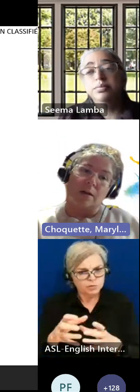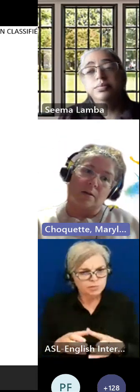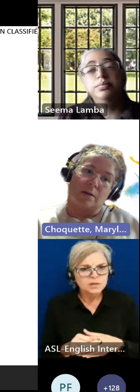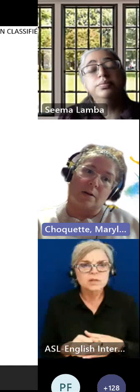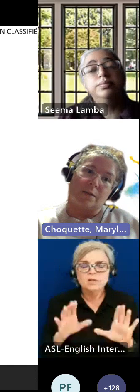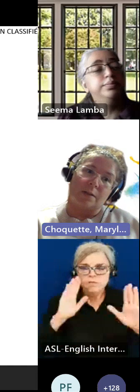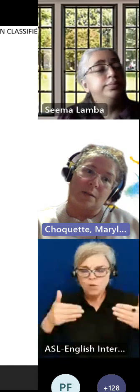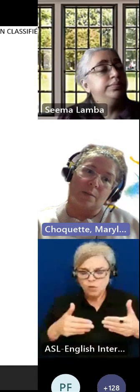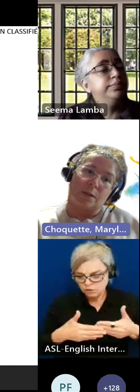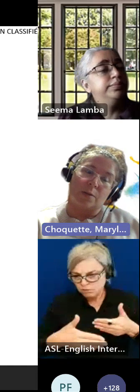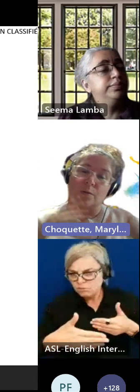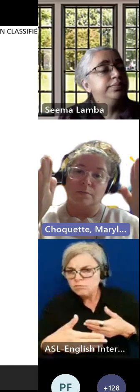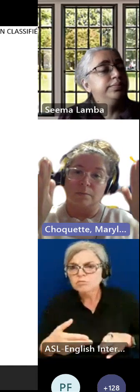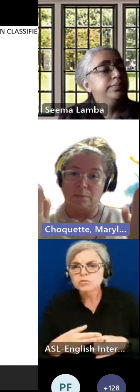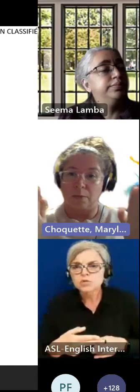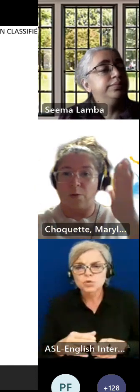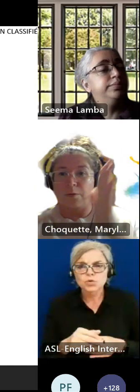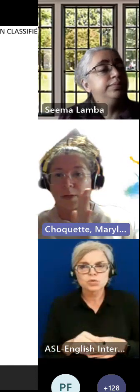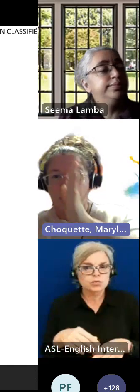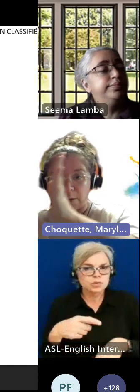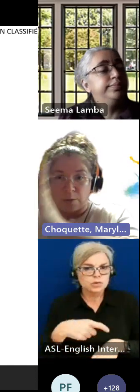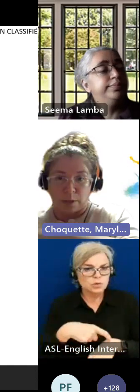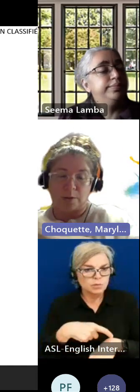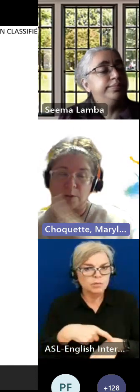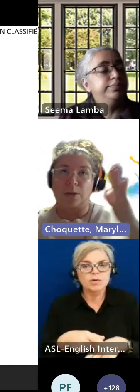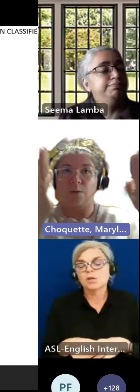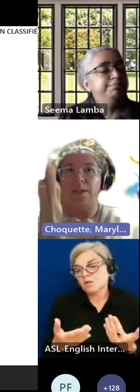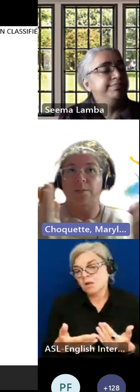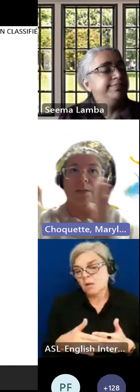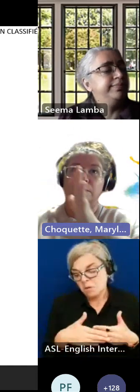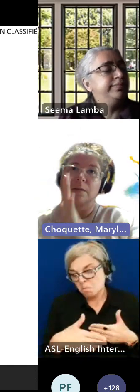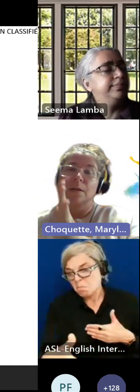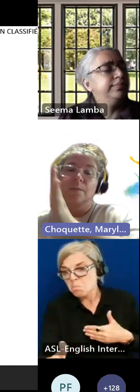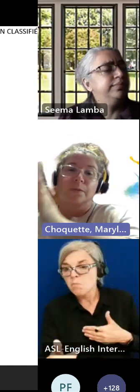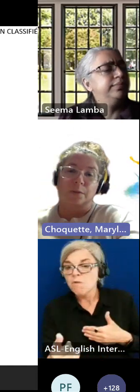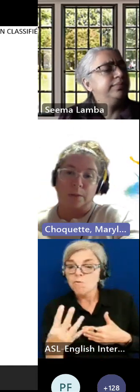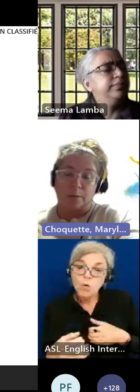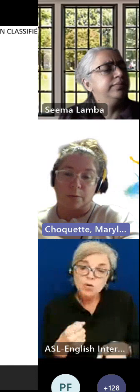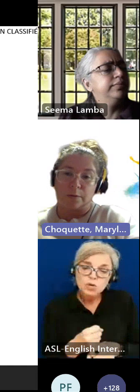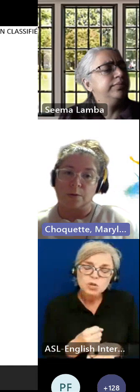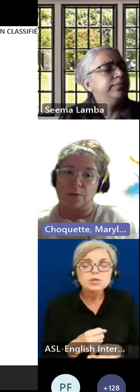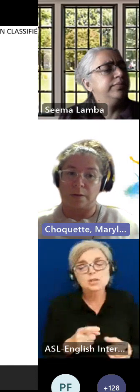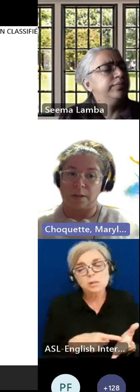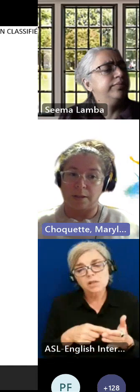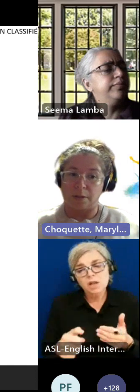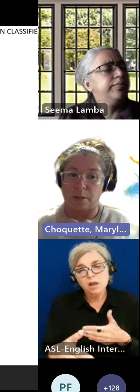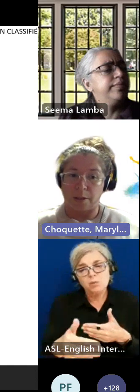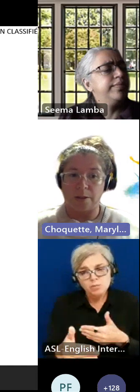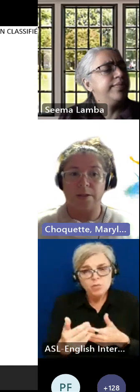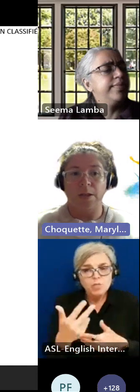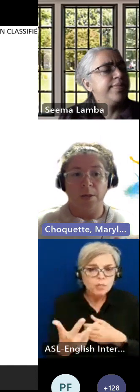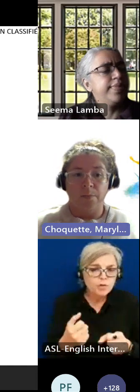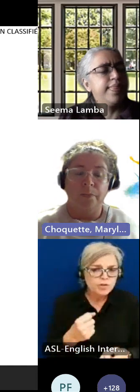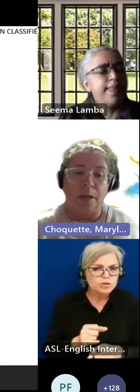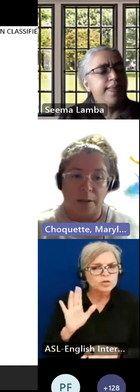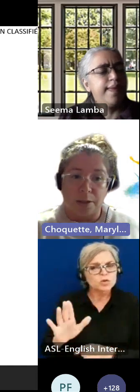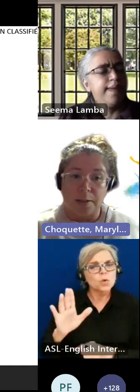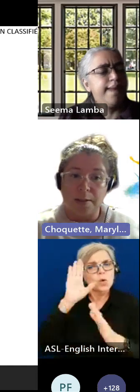year. Oftentimes you can do over the next 3 years, which you expect to be able to do over the next 3